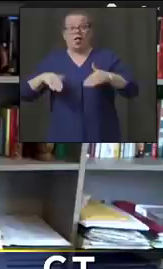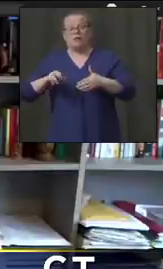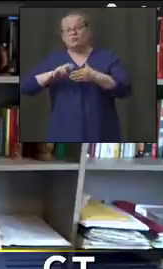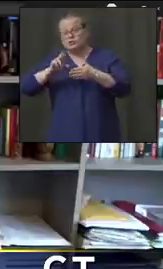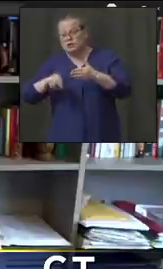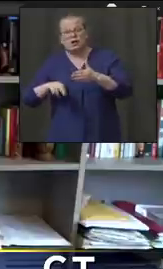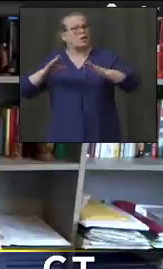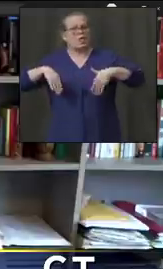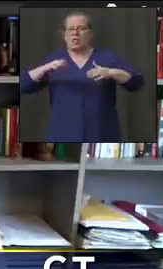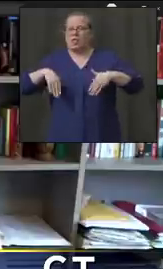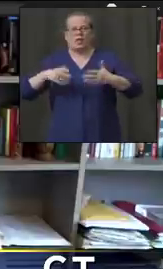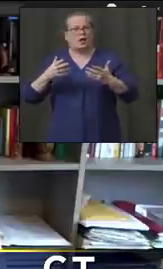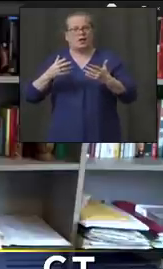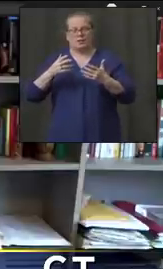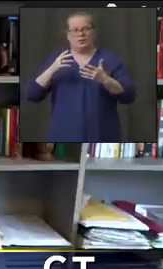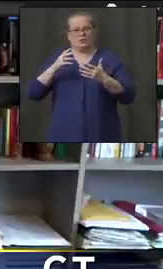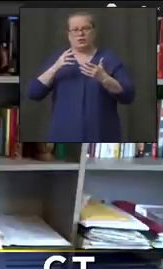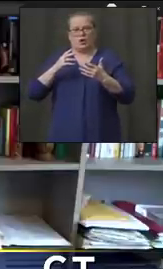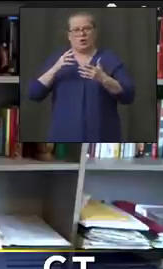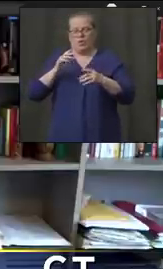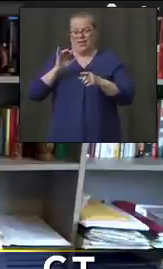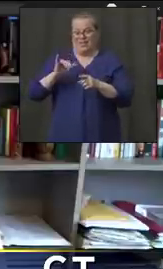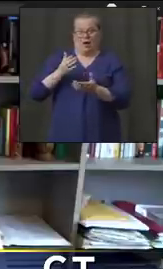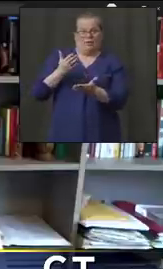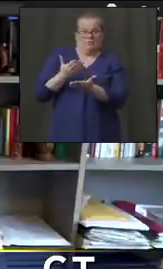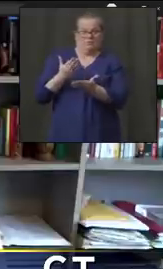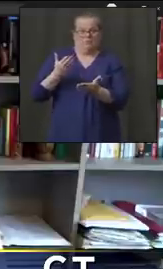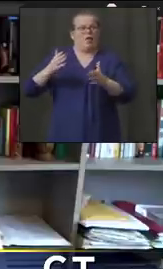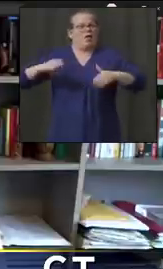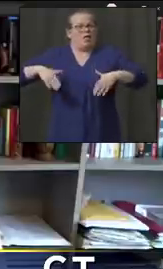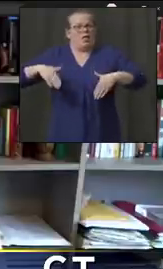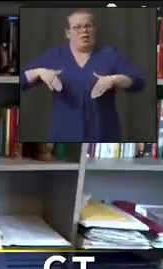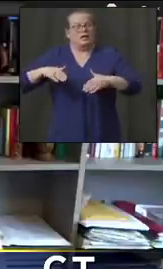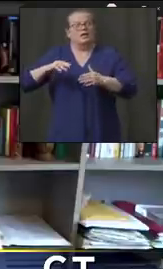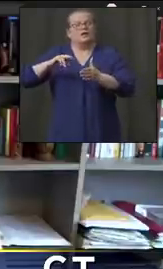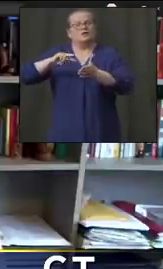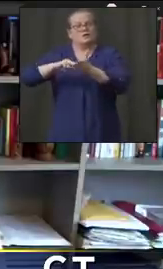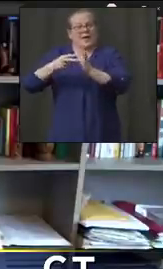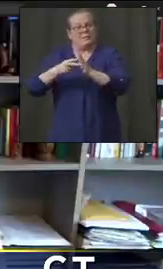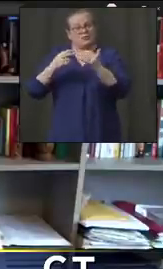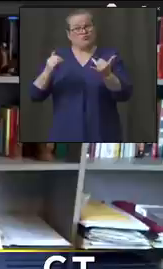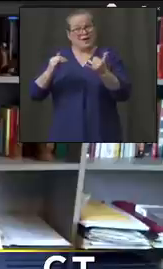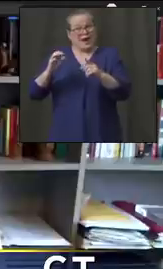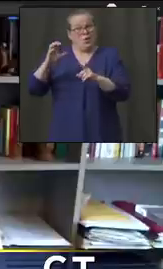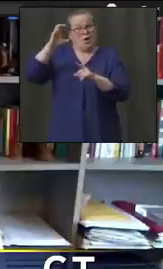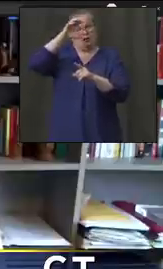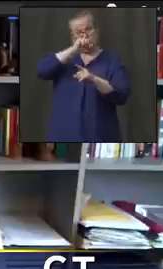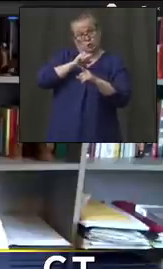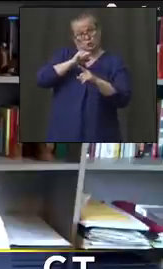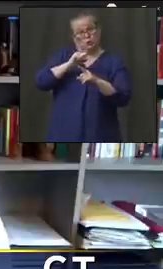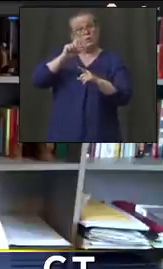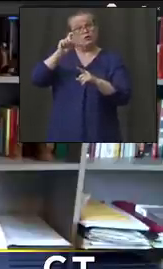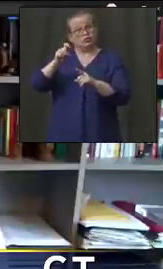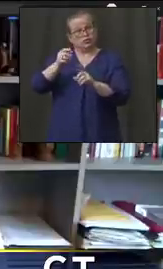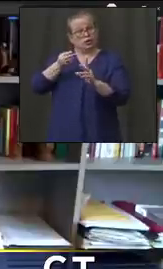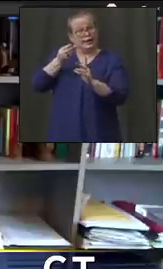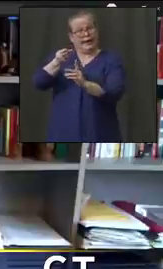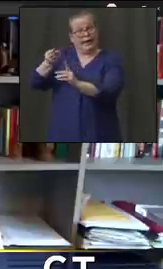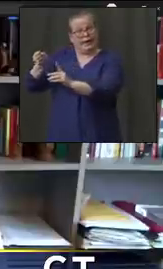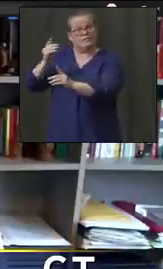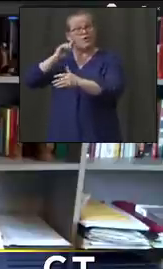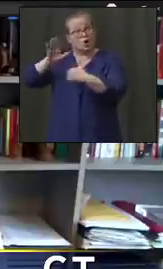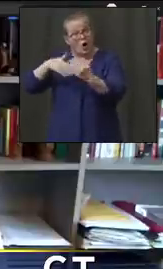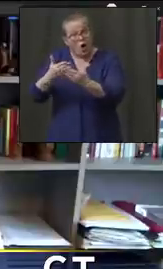level data or evidence, we really can't make an assumption about, whether this should be given to all patients with the